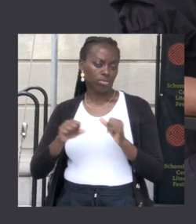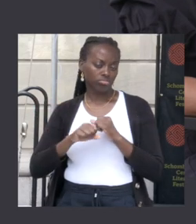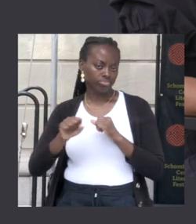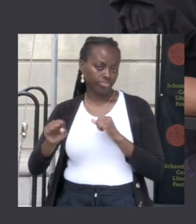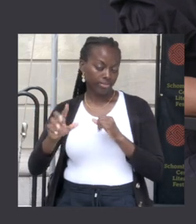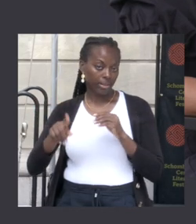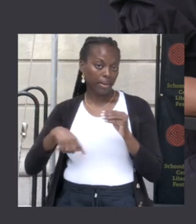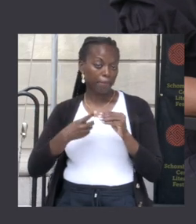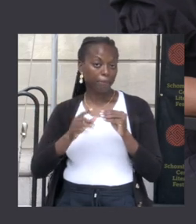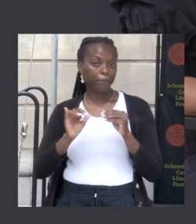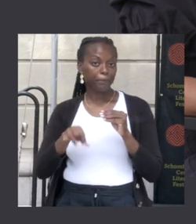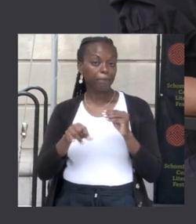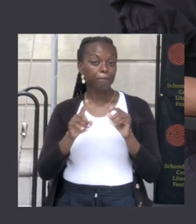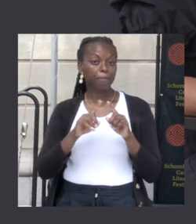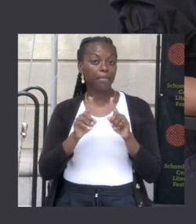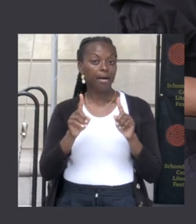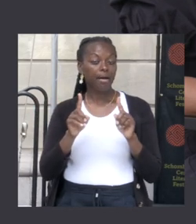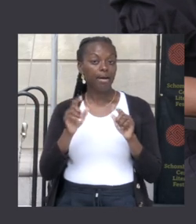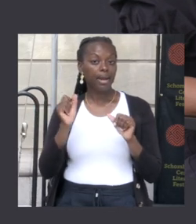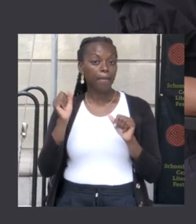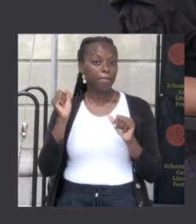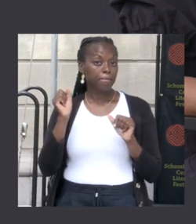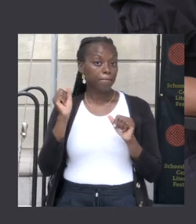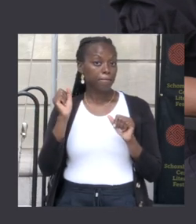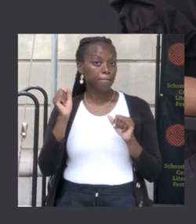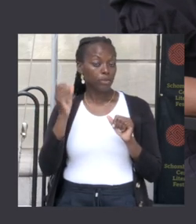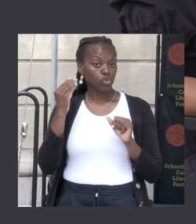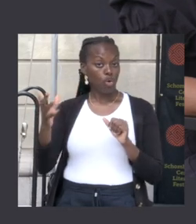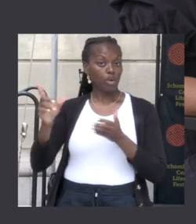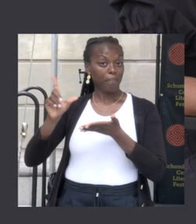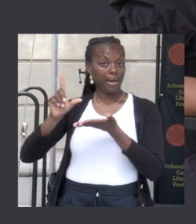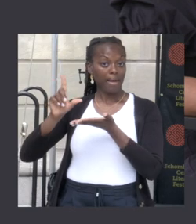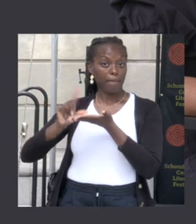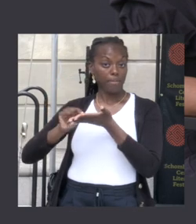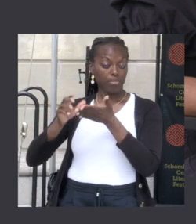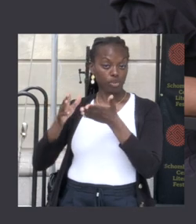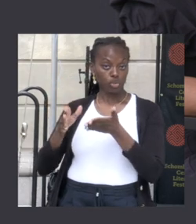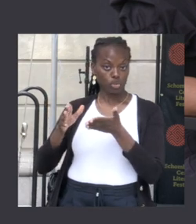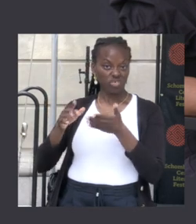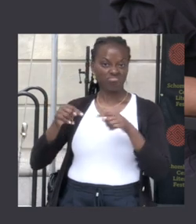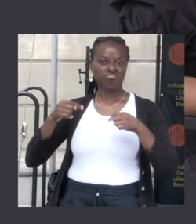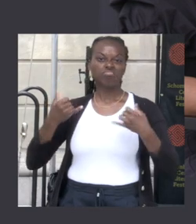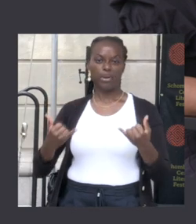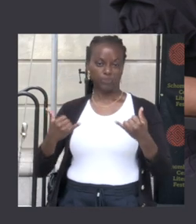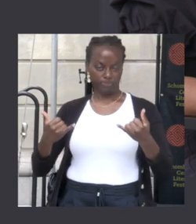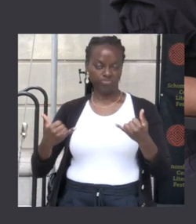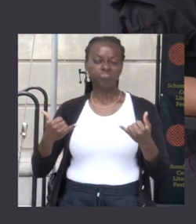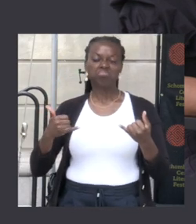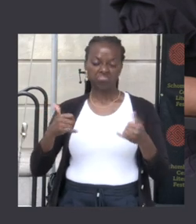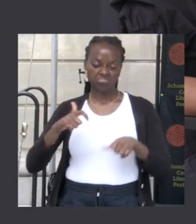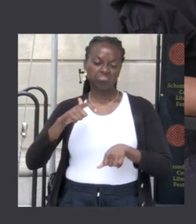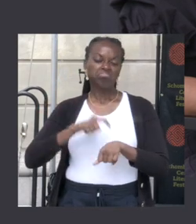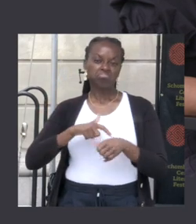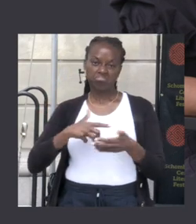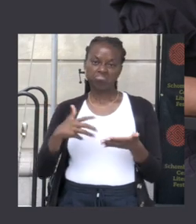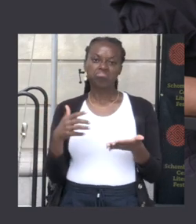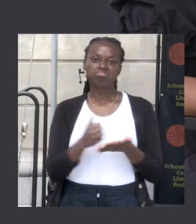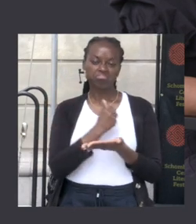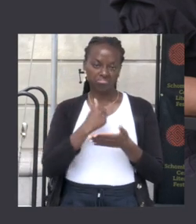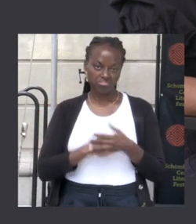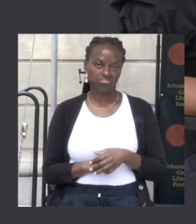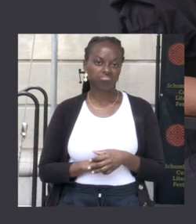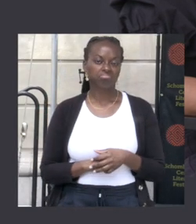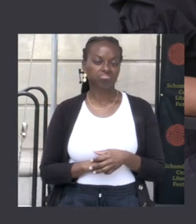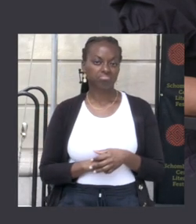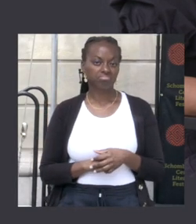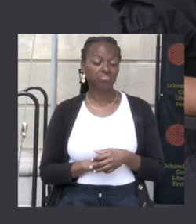that. But I told my publisher, this was the time. We needed to get this book out. And I just